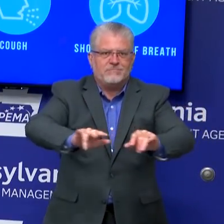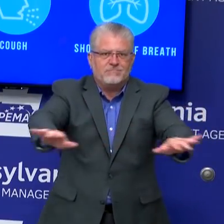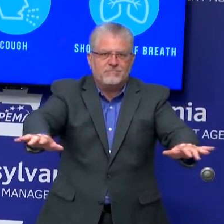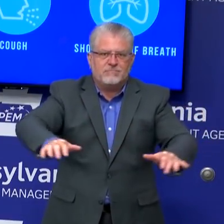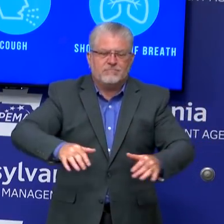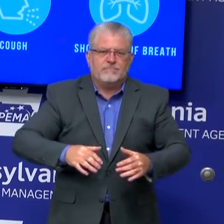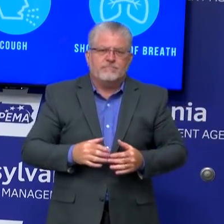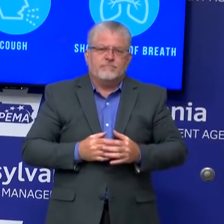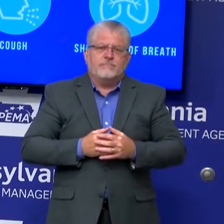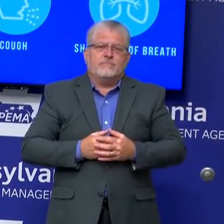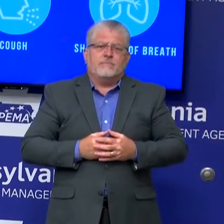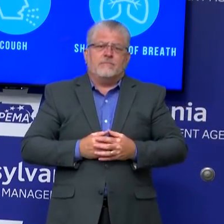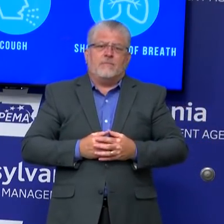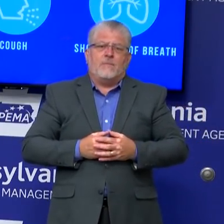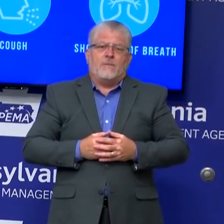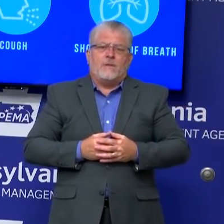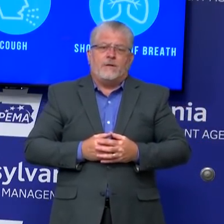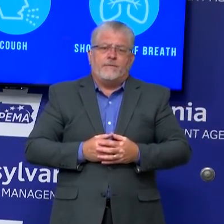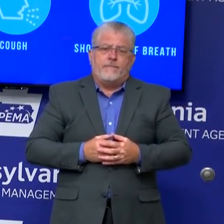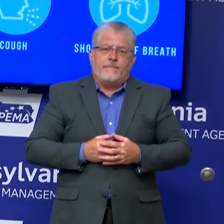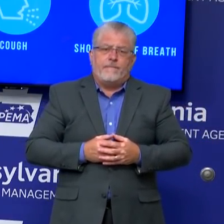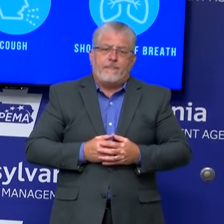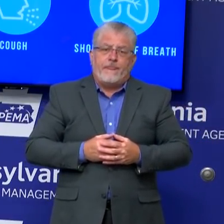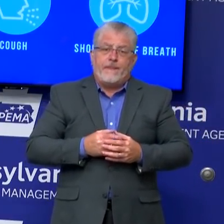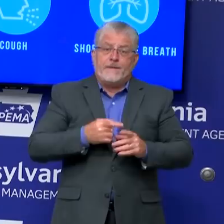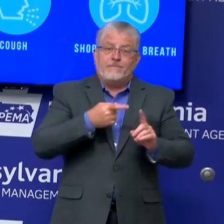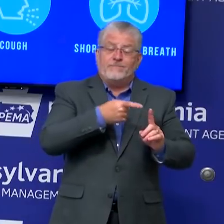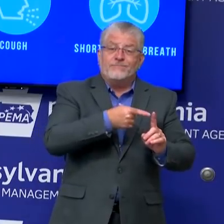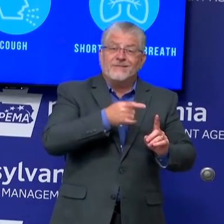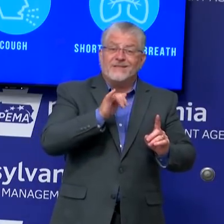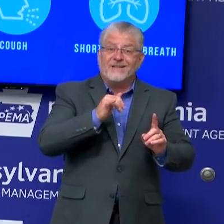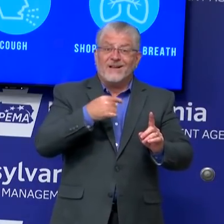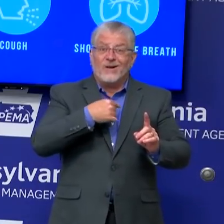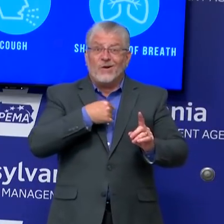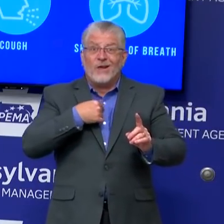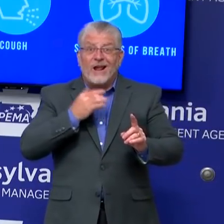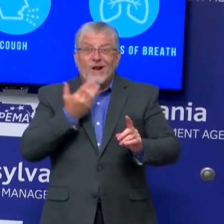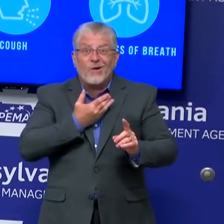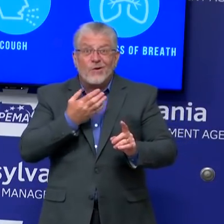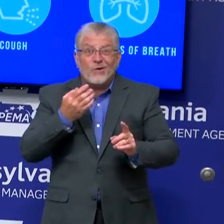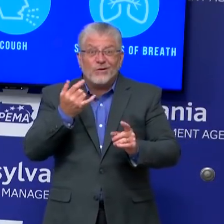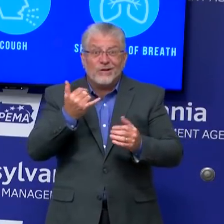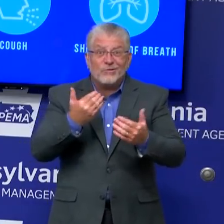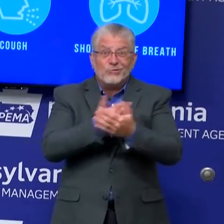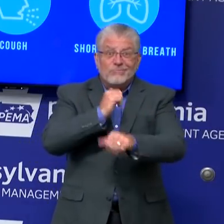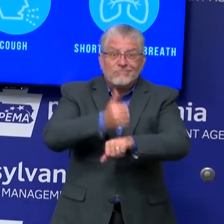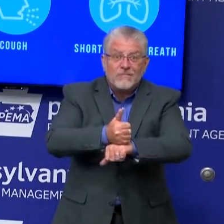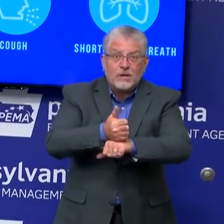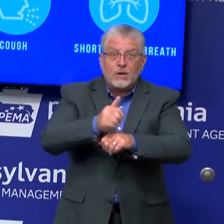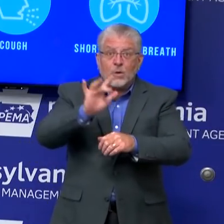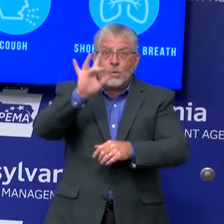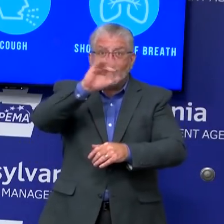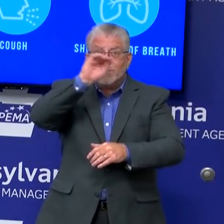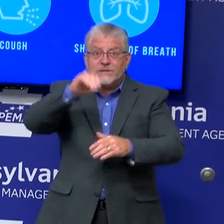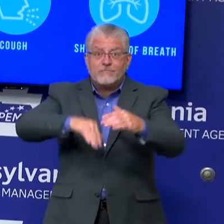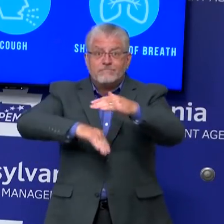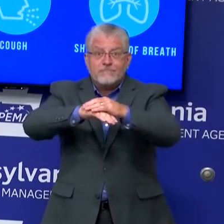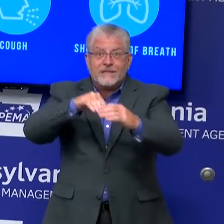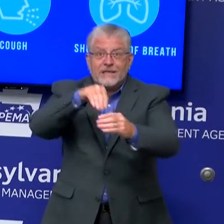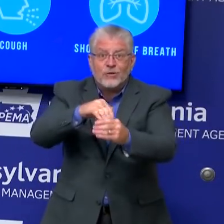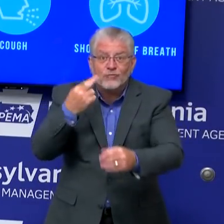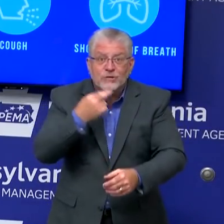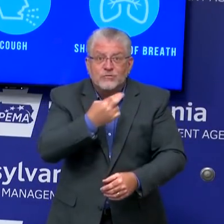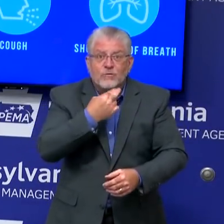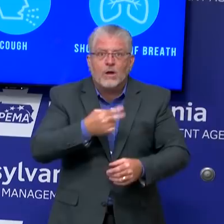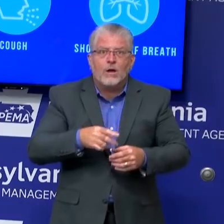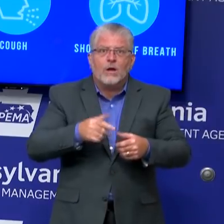and bars closed for on-premises alcohol consumption, cocktails to go are still permitted, and there is no shortage of outdoor